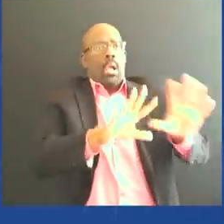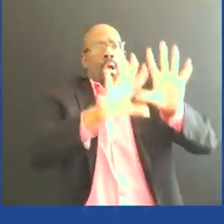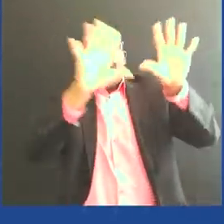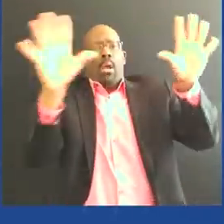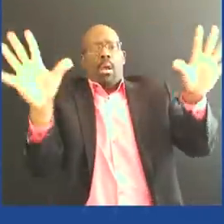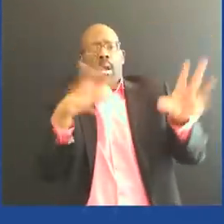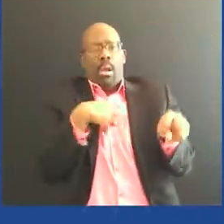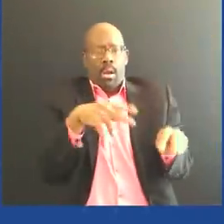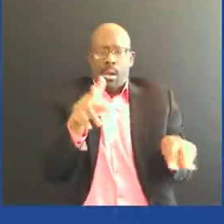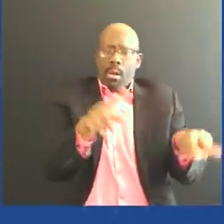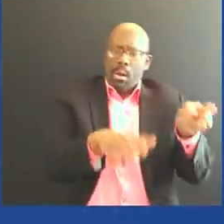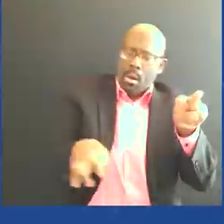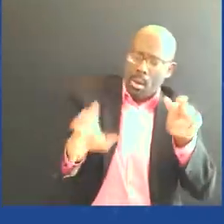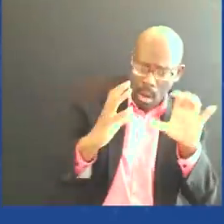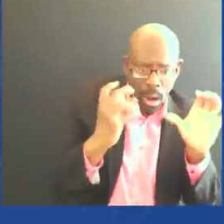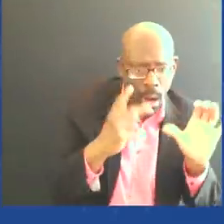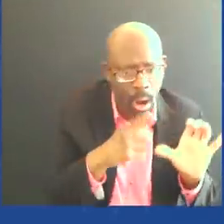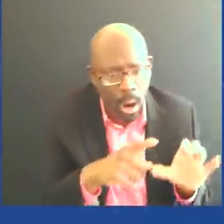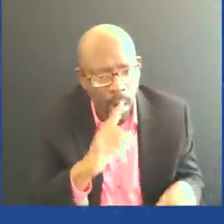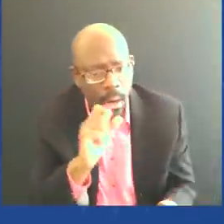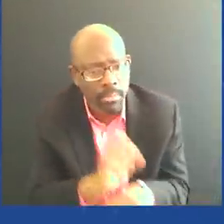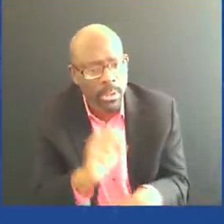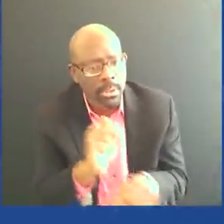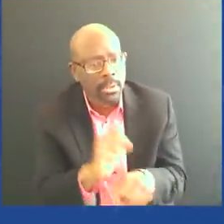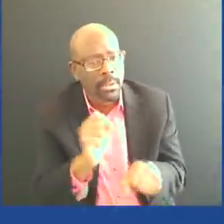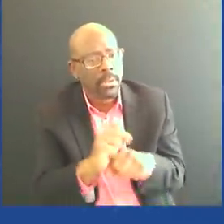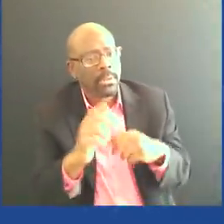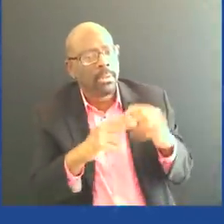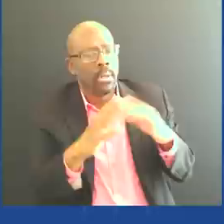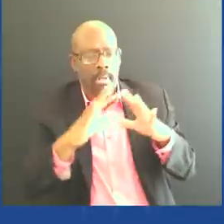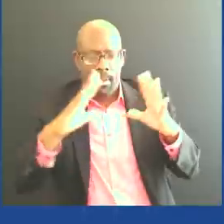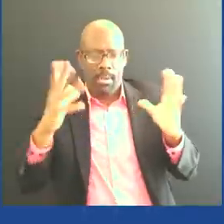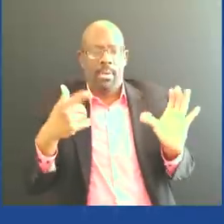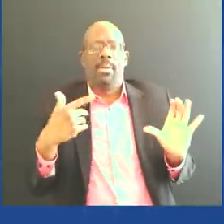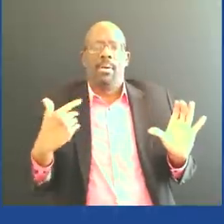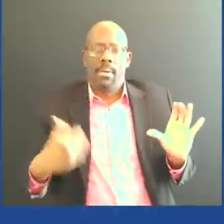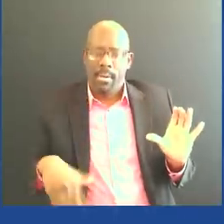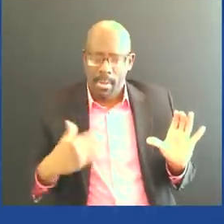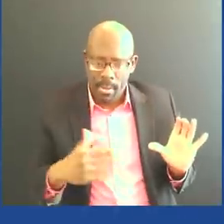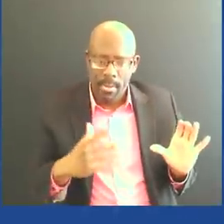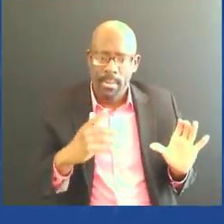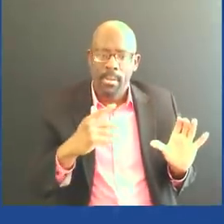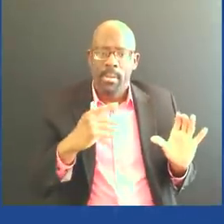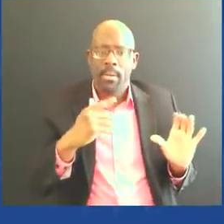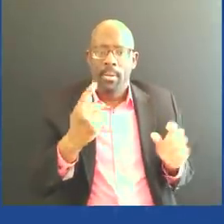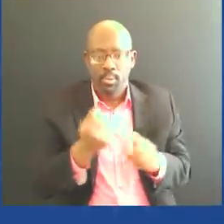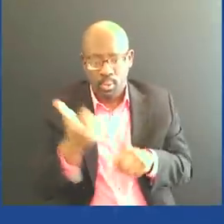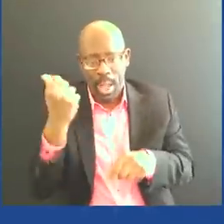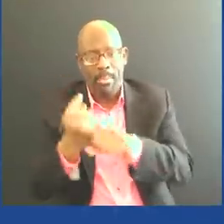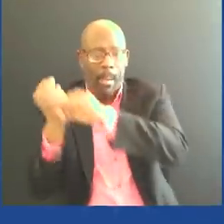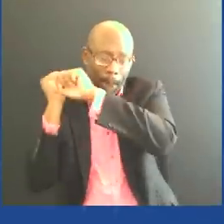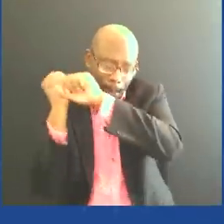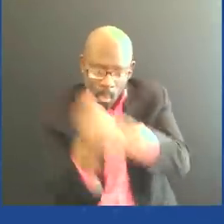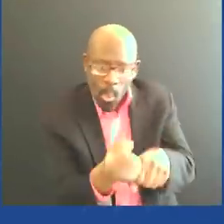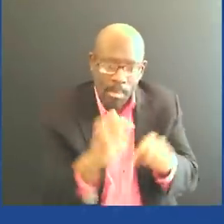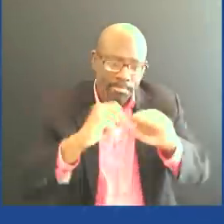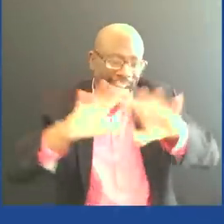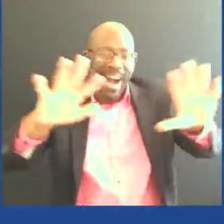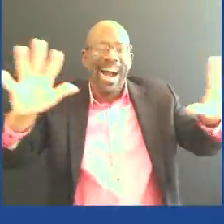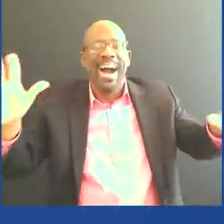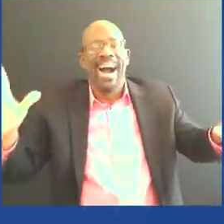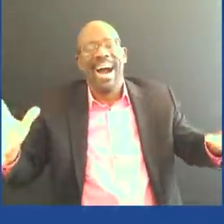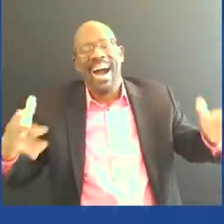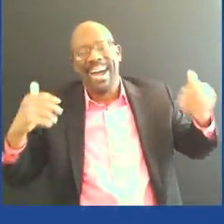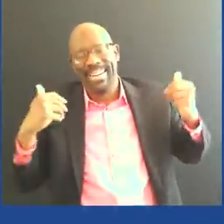Mabus said when it all began, that this vessel will always uphold the first state's motto